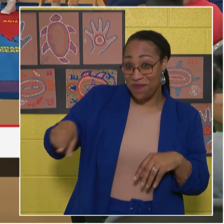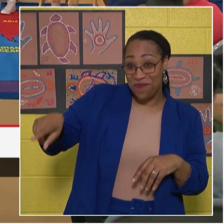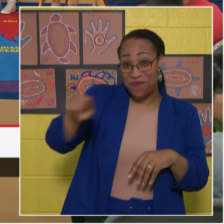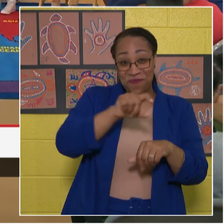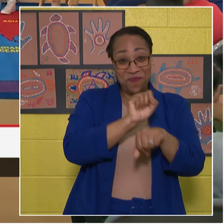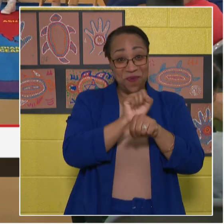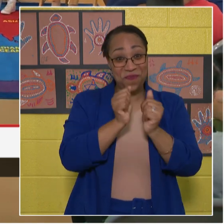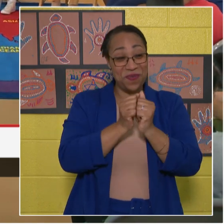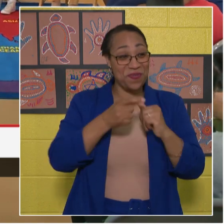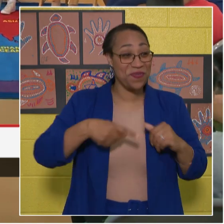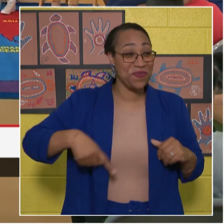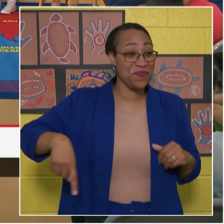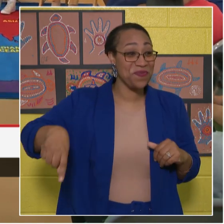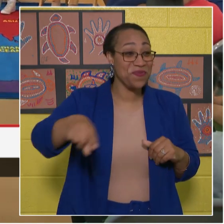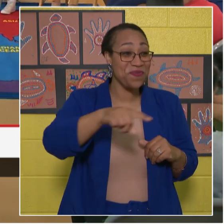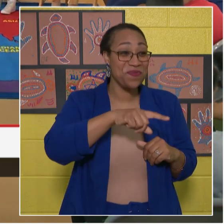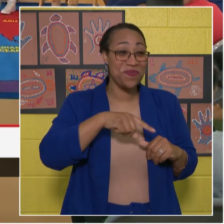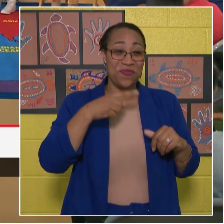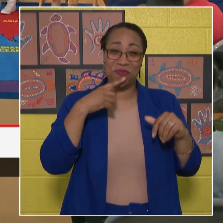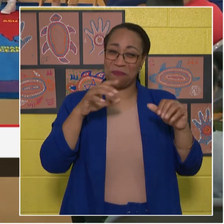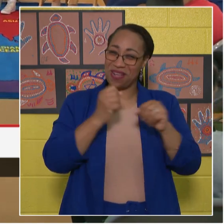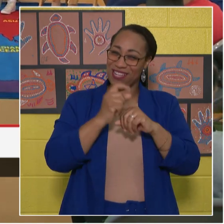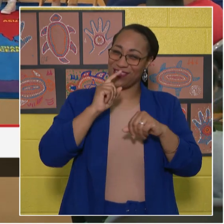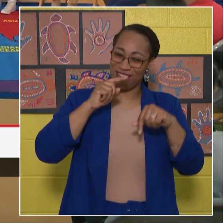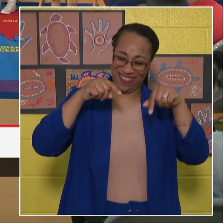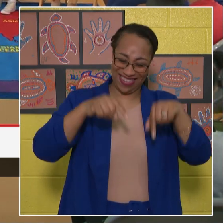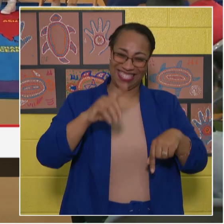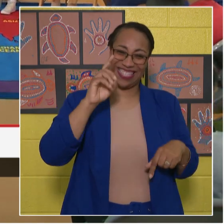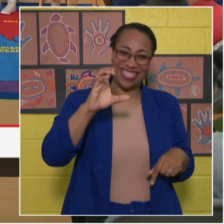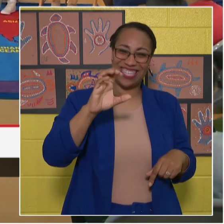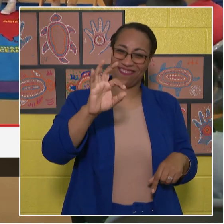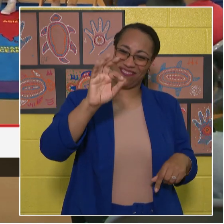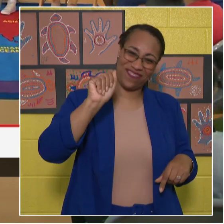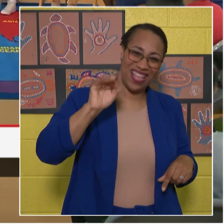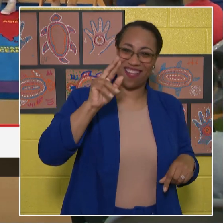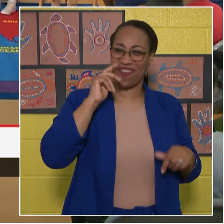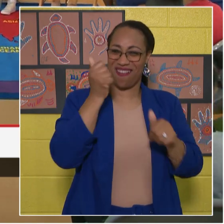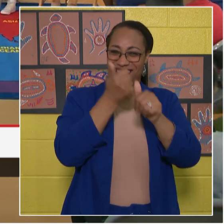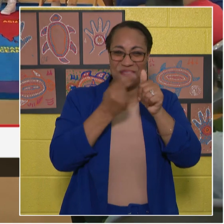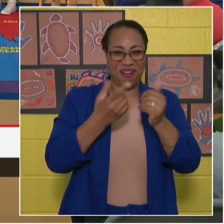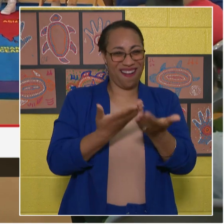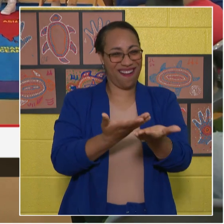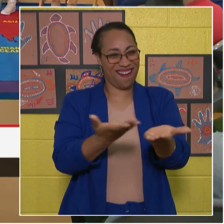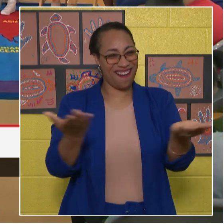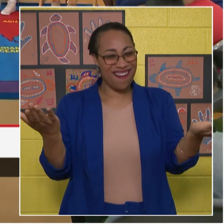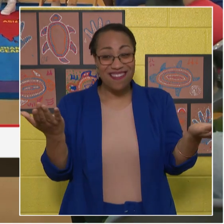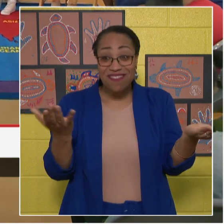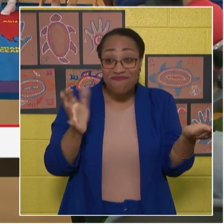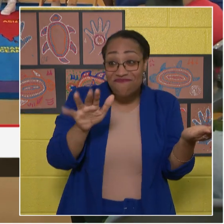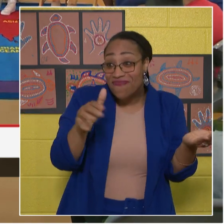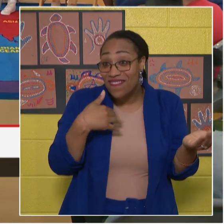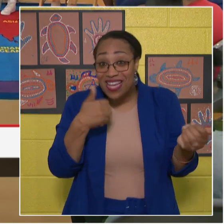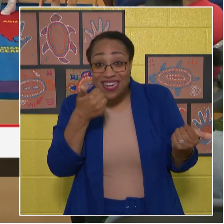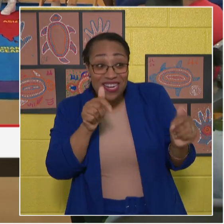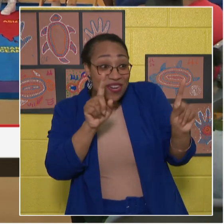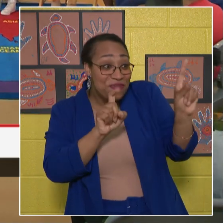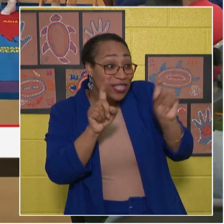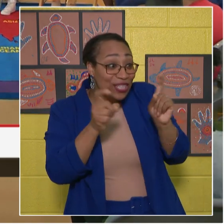fair city for everyone. So with that, I'll answer some questions that you have.